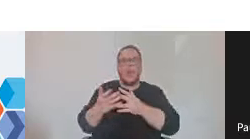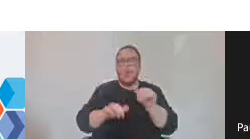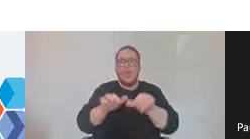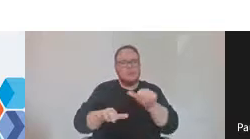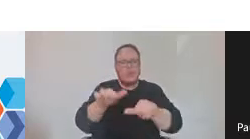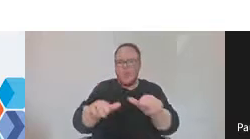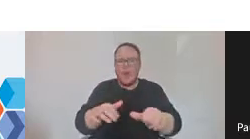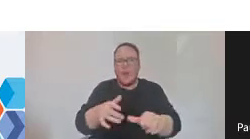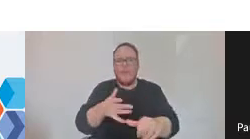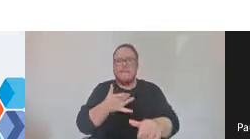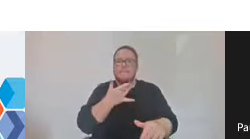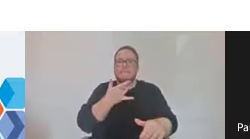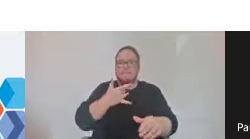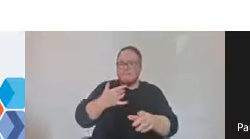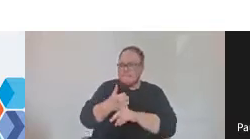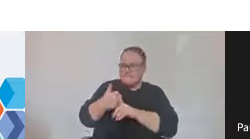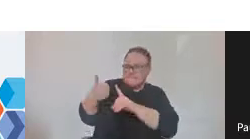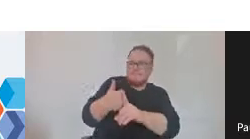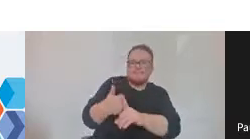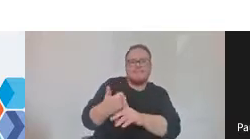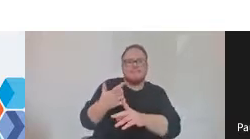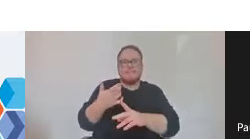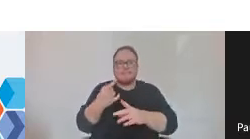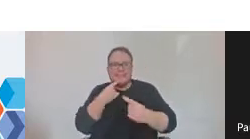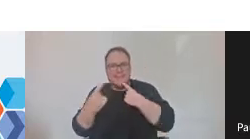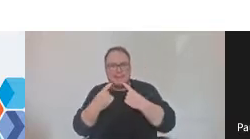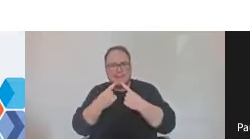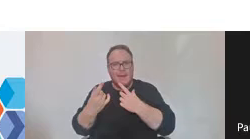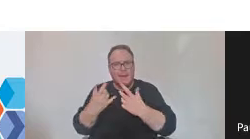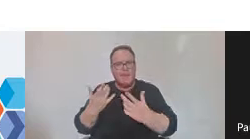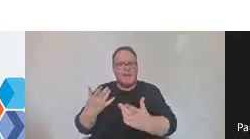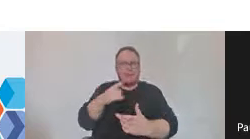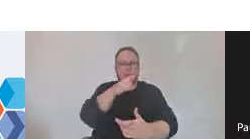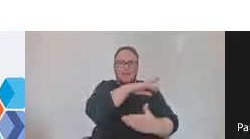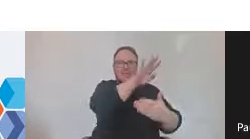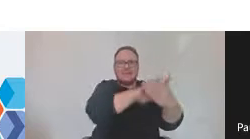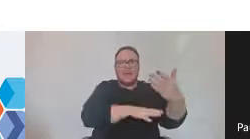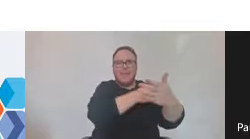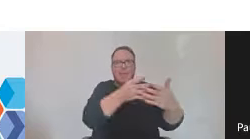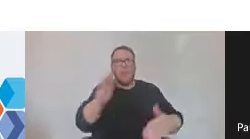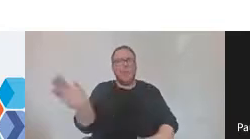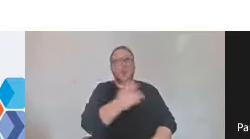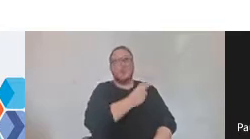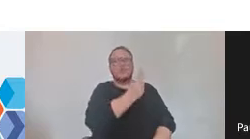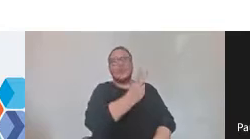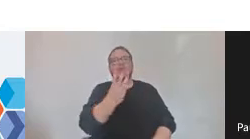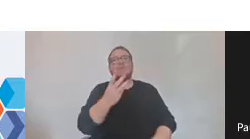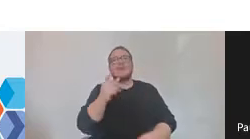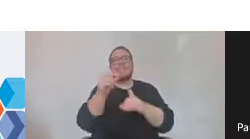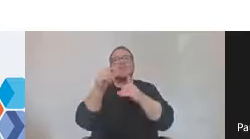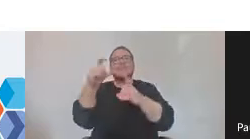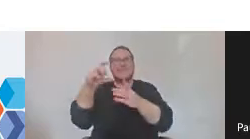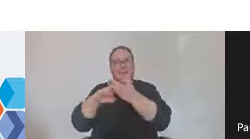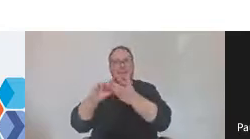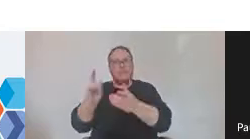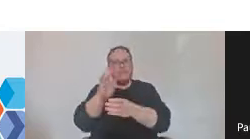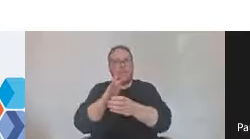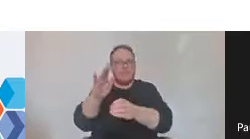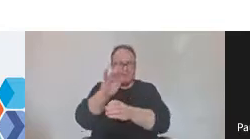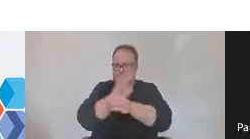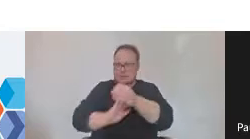uptake rates. This is a table of all of our 23 PCNs across Staffordshire with